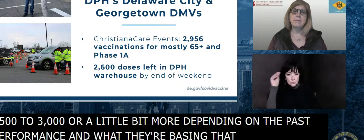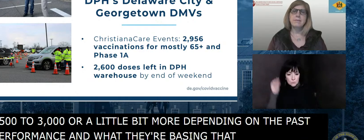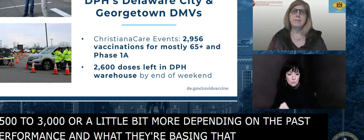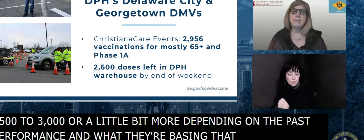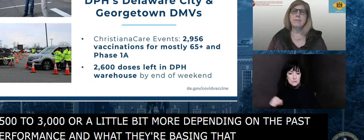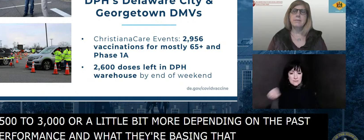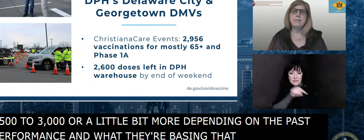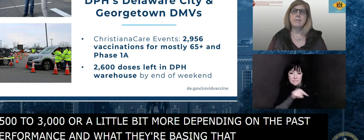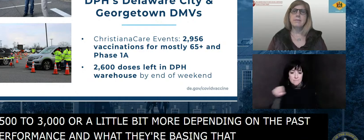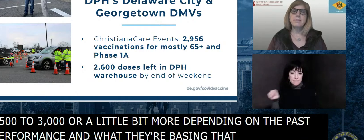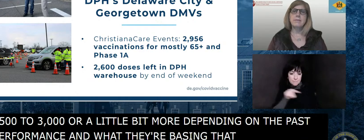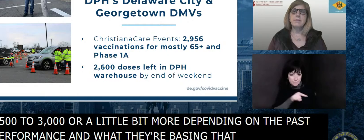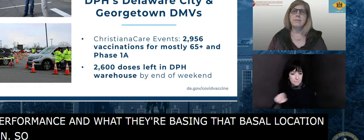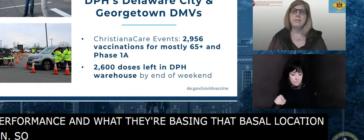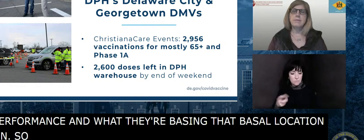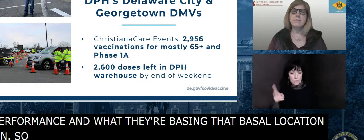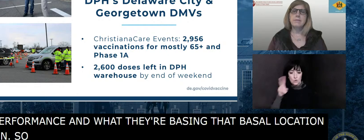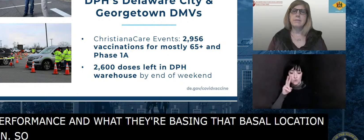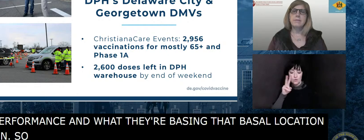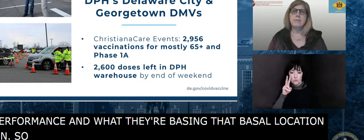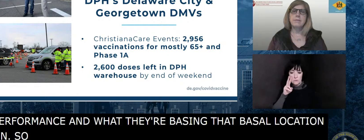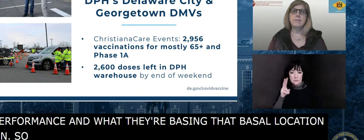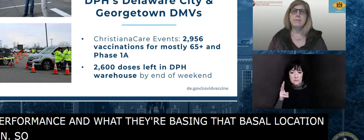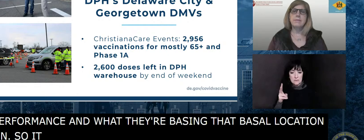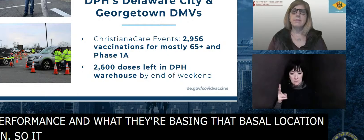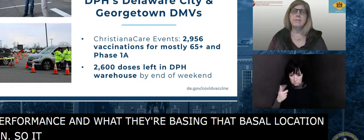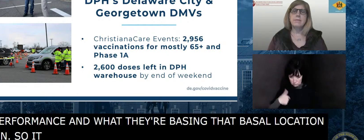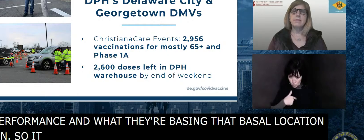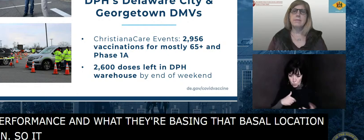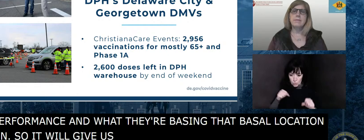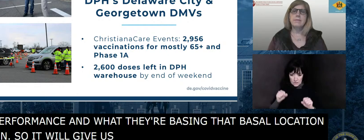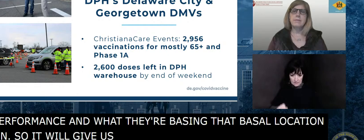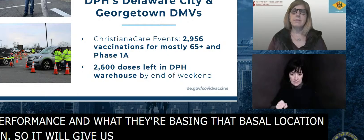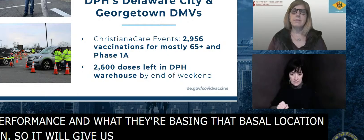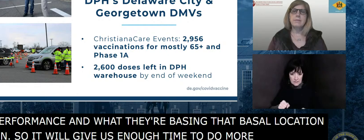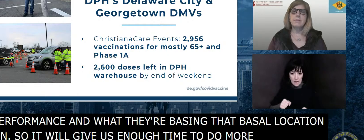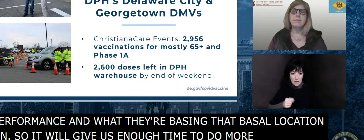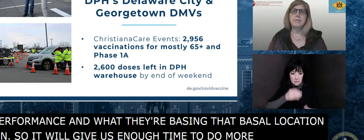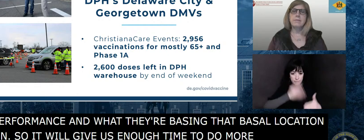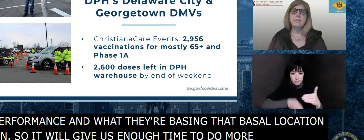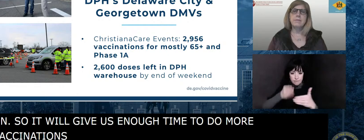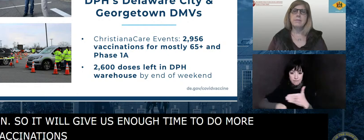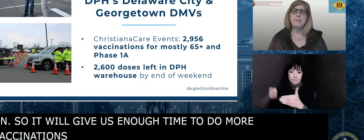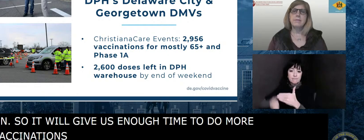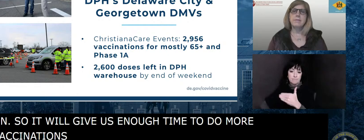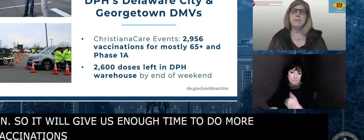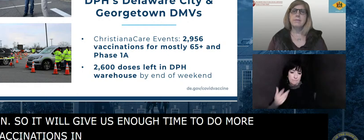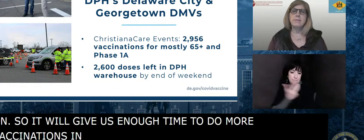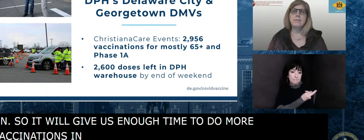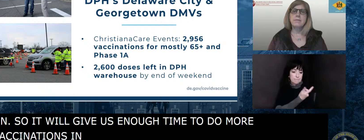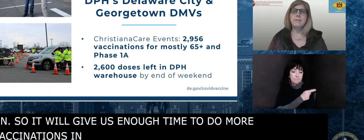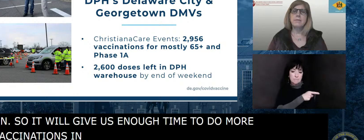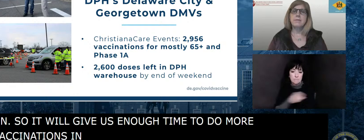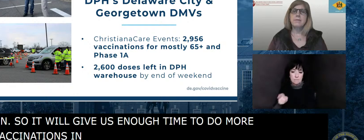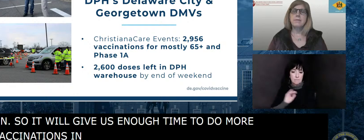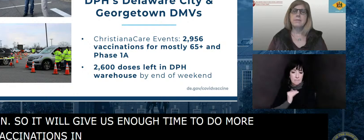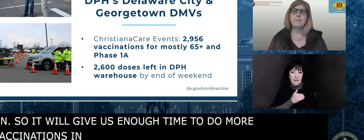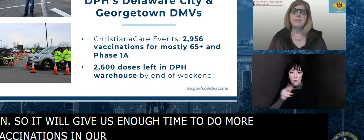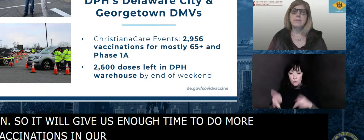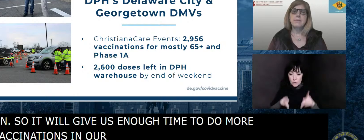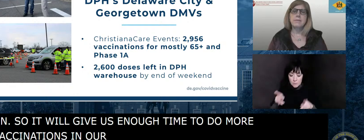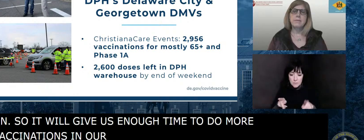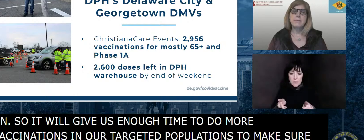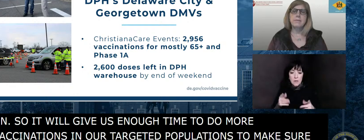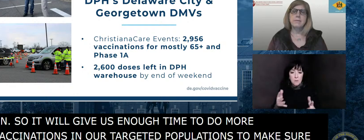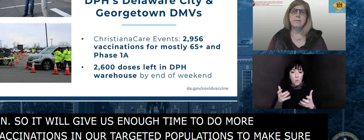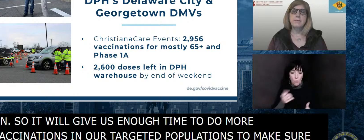to again do more vaccinations in our targeted populations to make sure that we get the spread, the